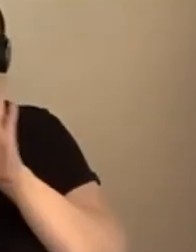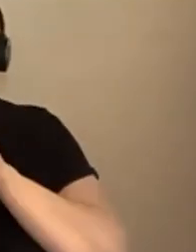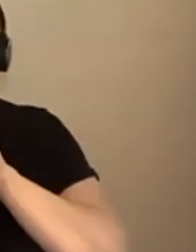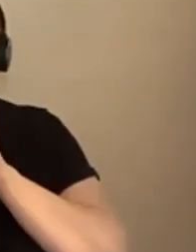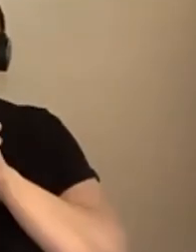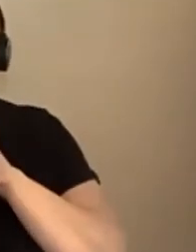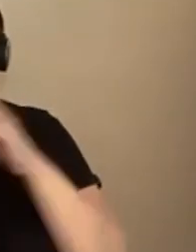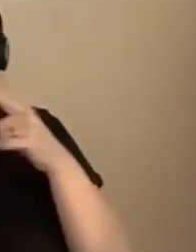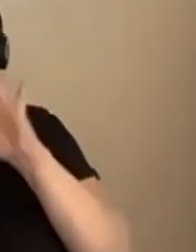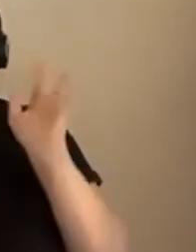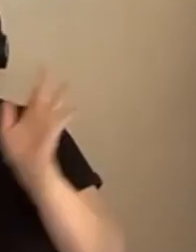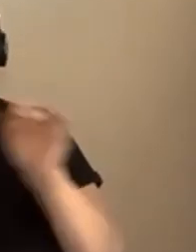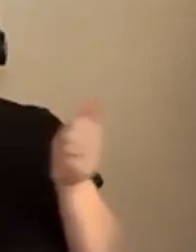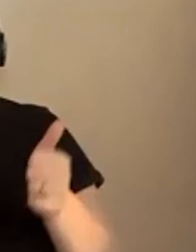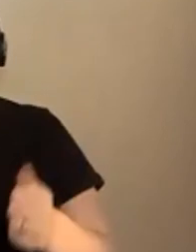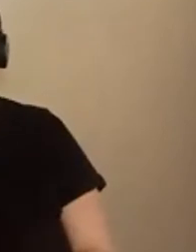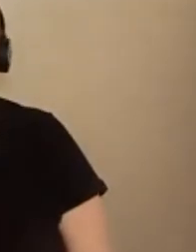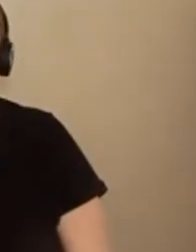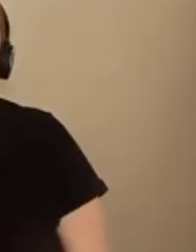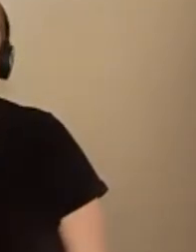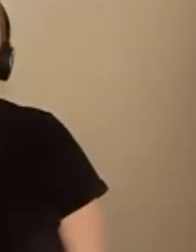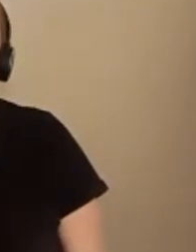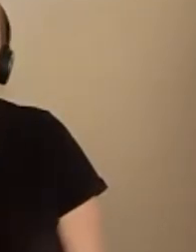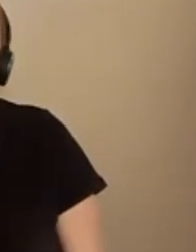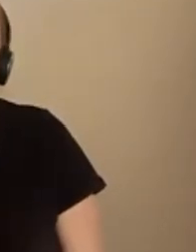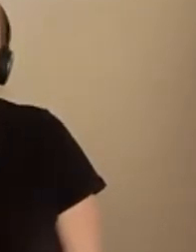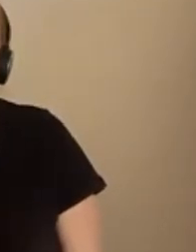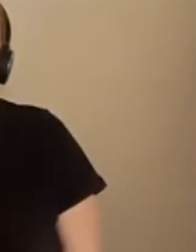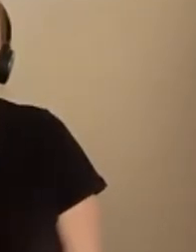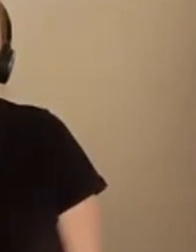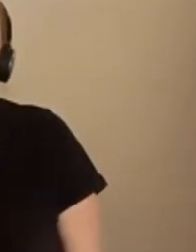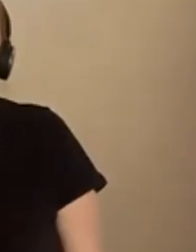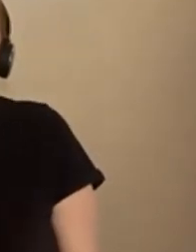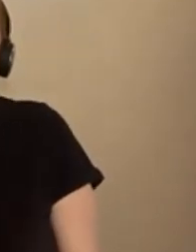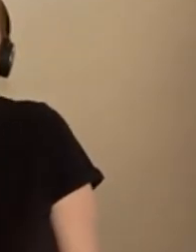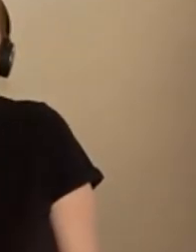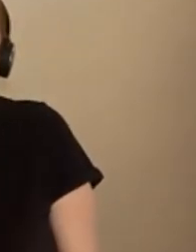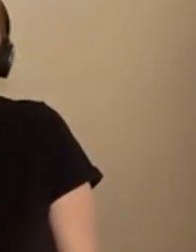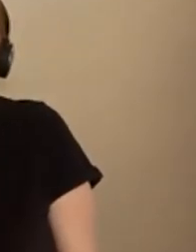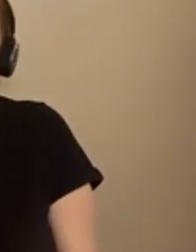on our website. Thank you. Bye, thank you.